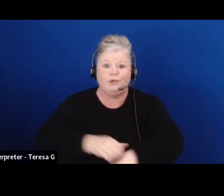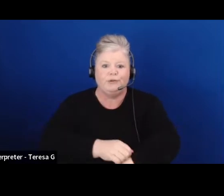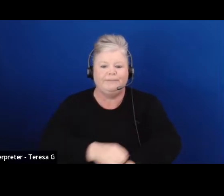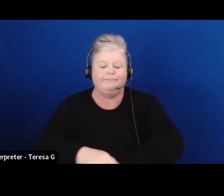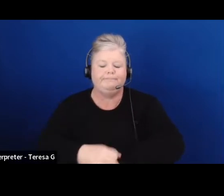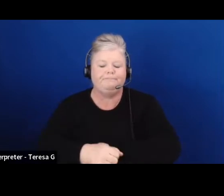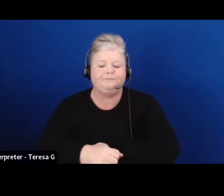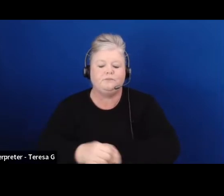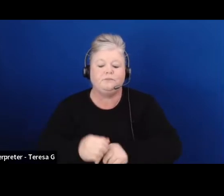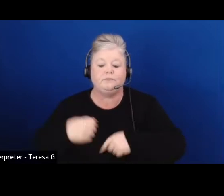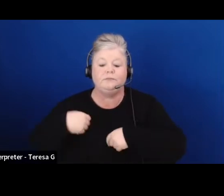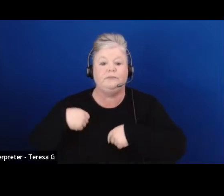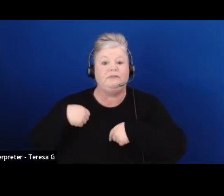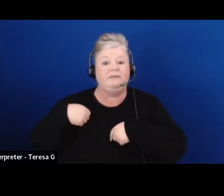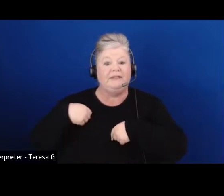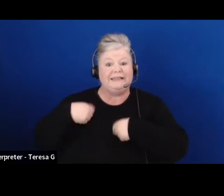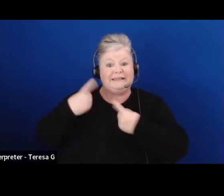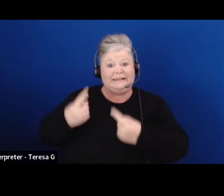our last meeting,